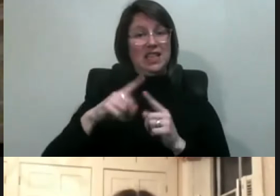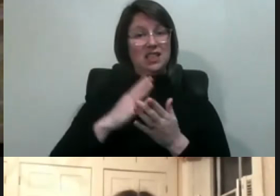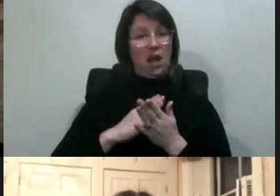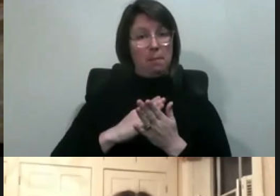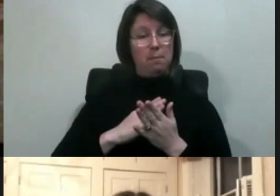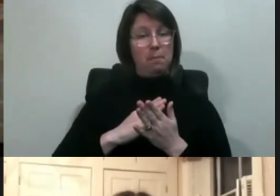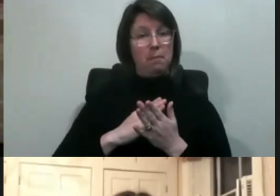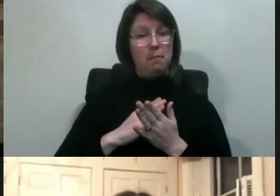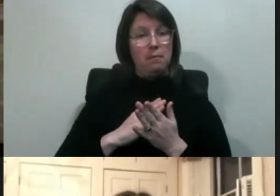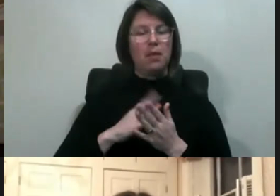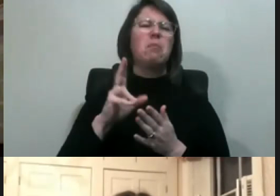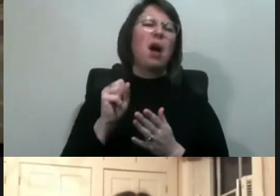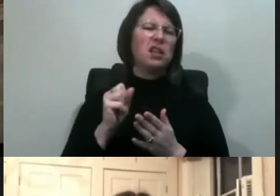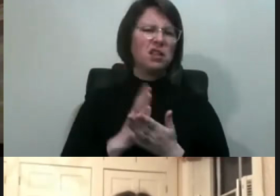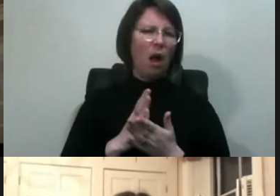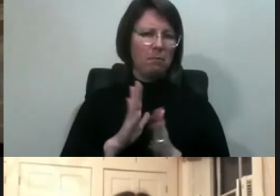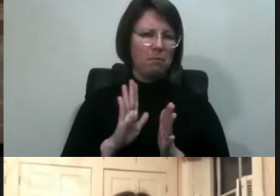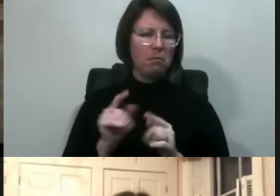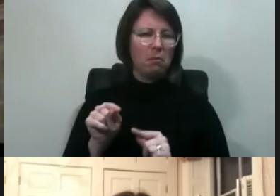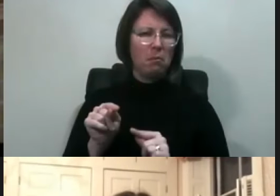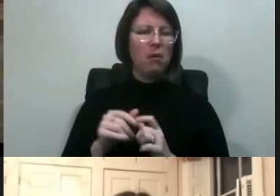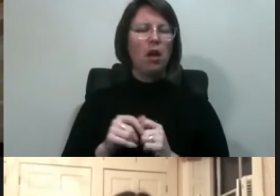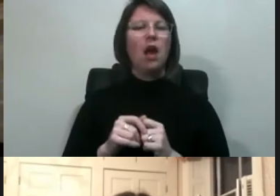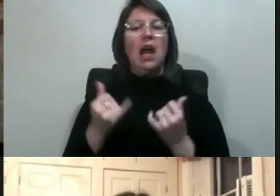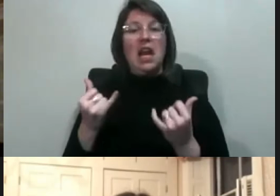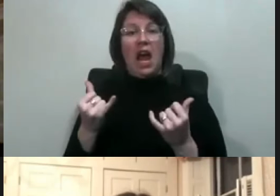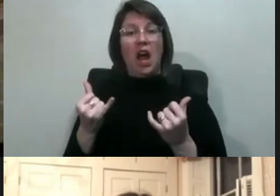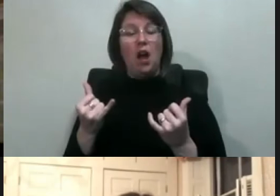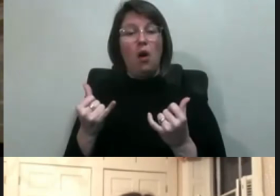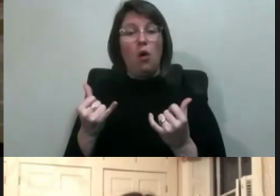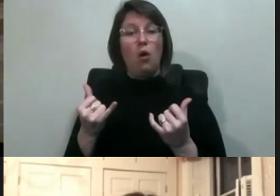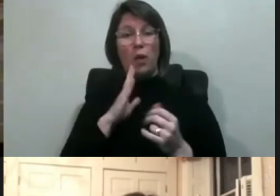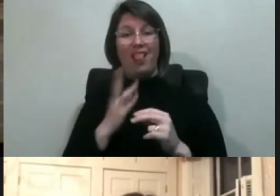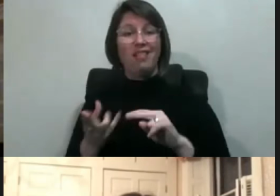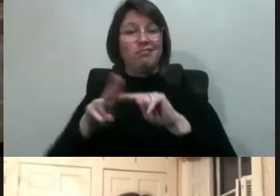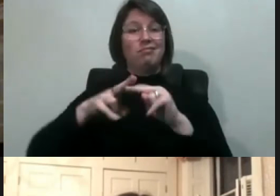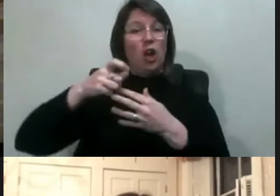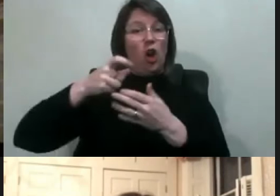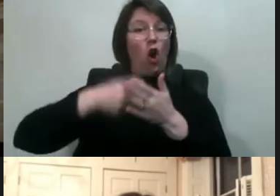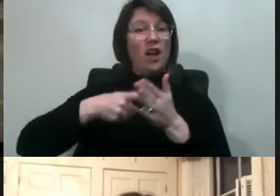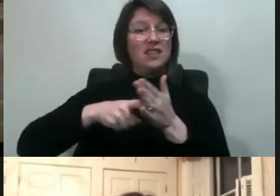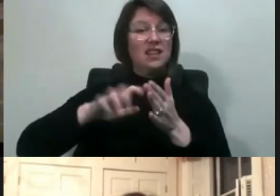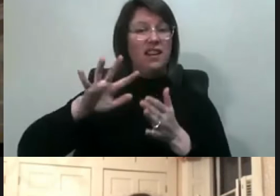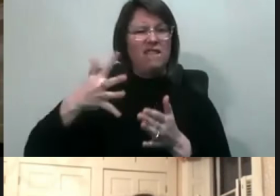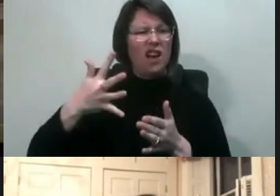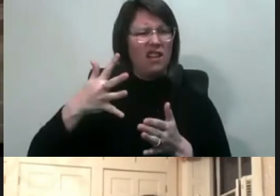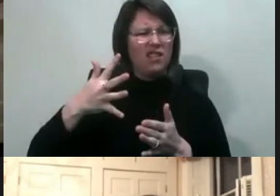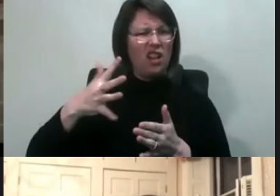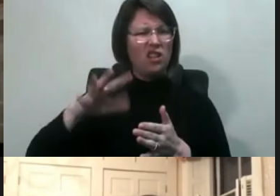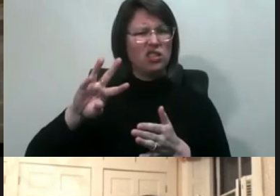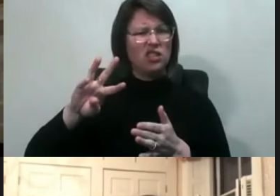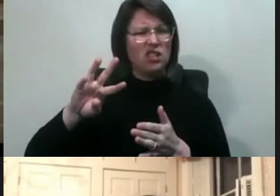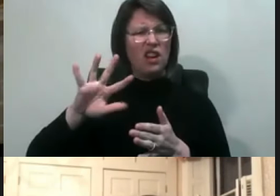well, not so much the T, a bus stop especially, will now be charged, five or six, or whatever it is, $5.15